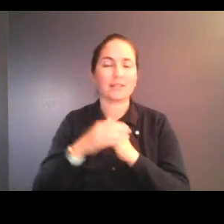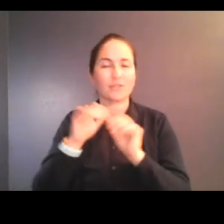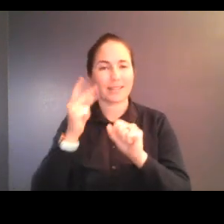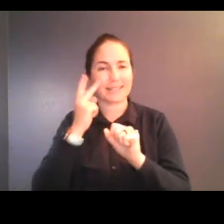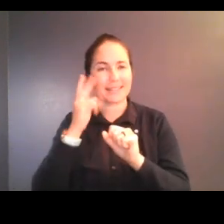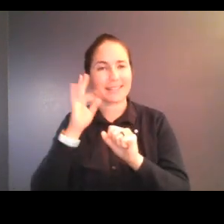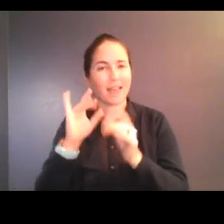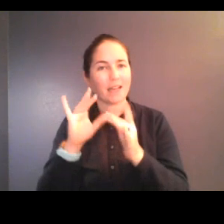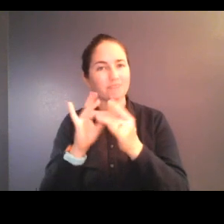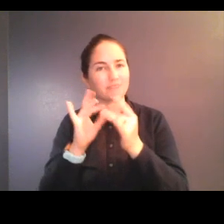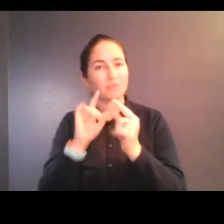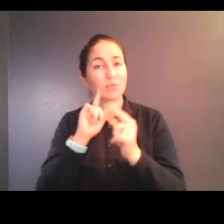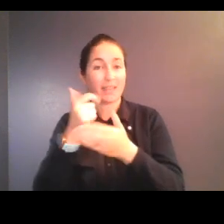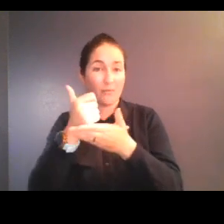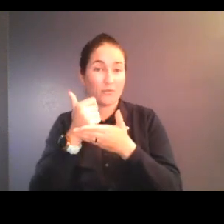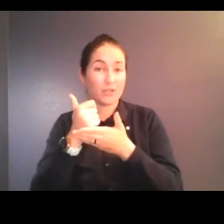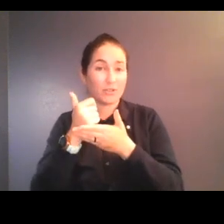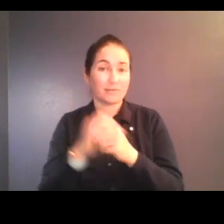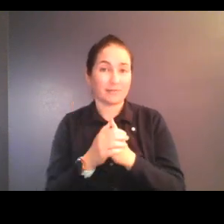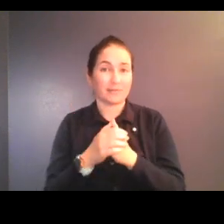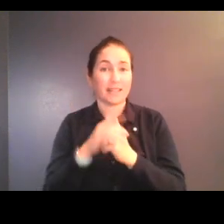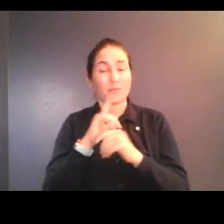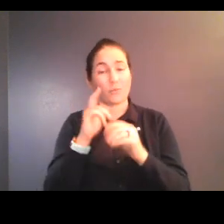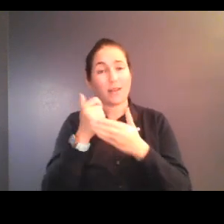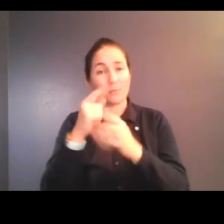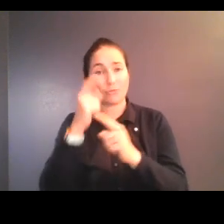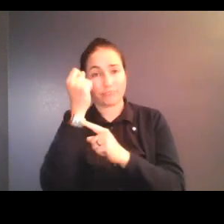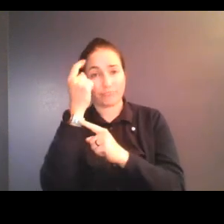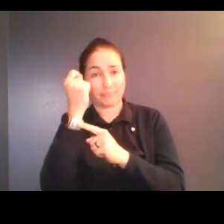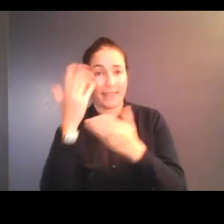stuff, which can be really helpful and demystifying.